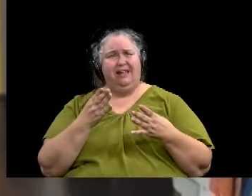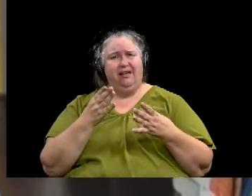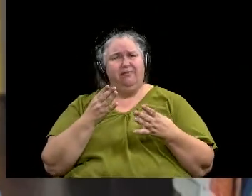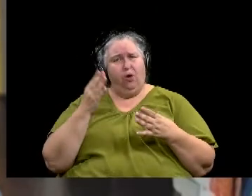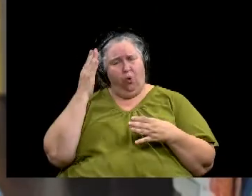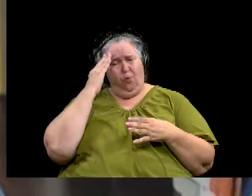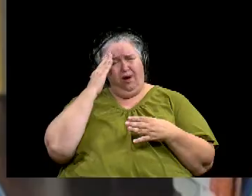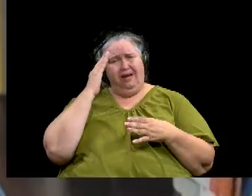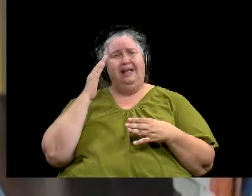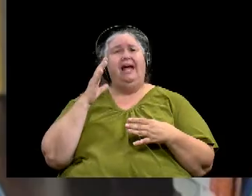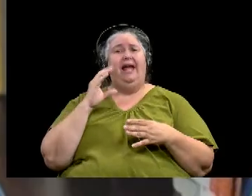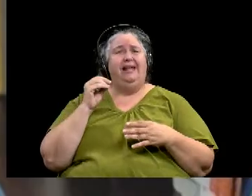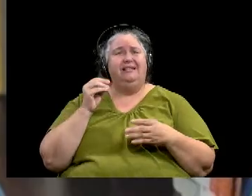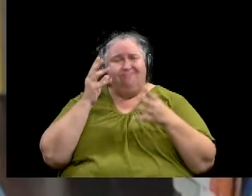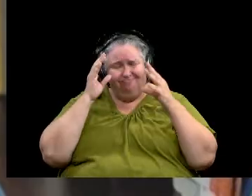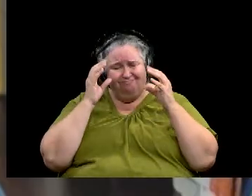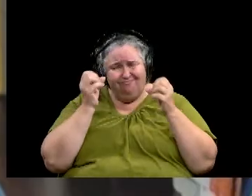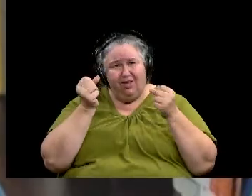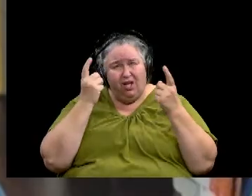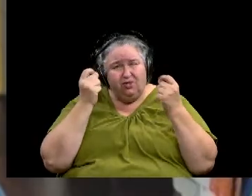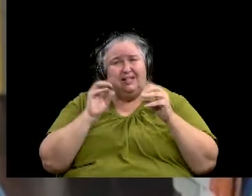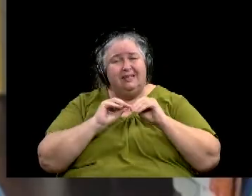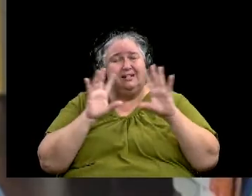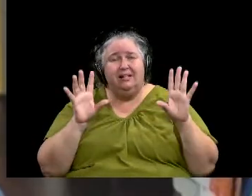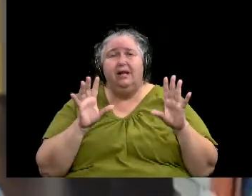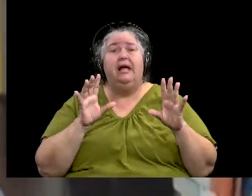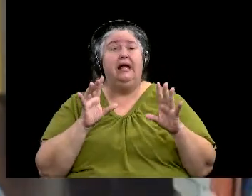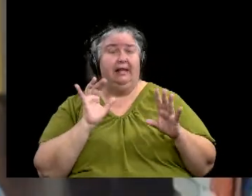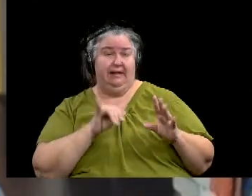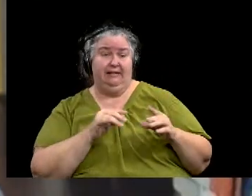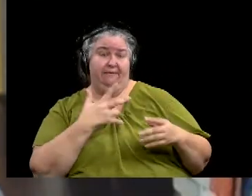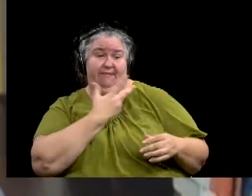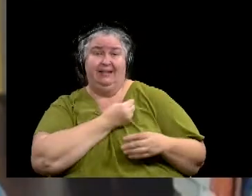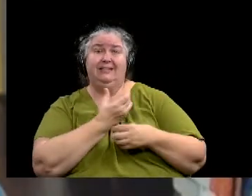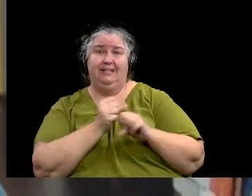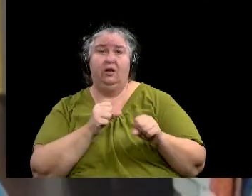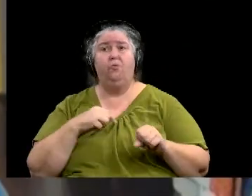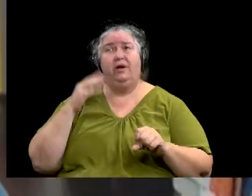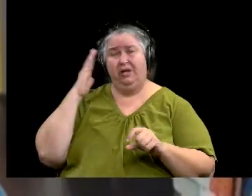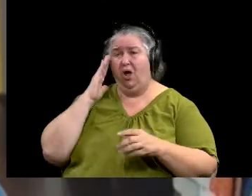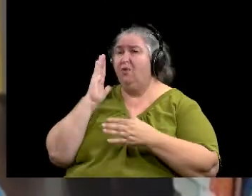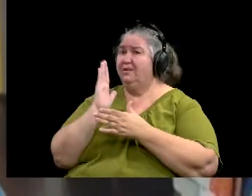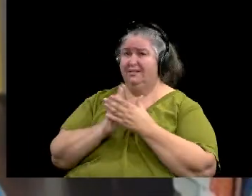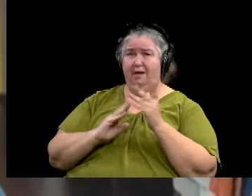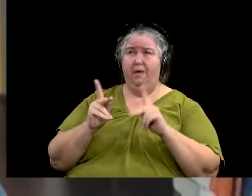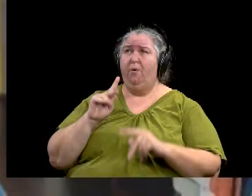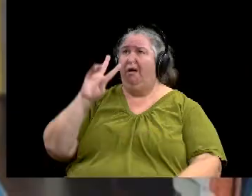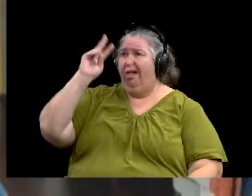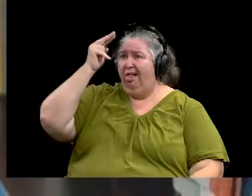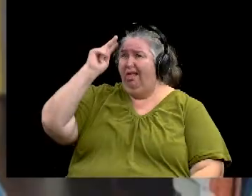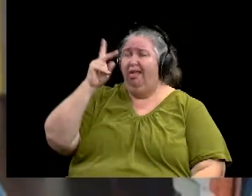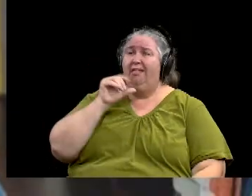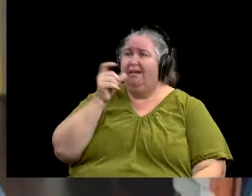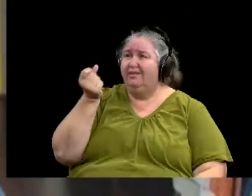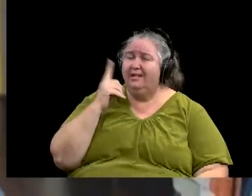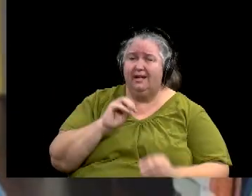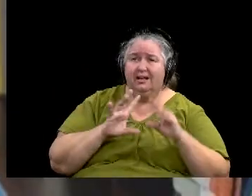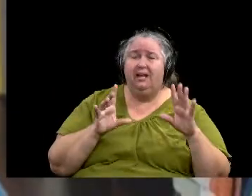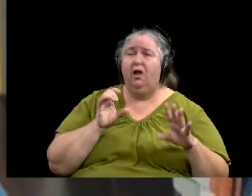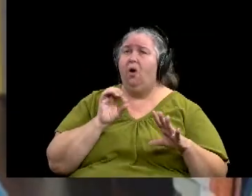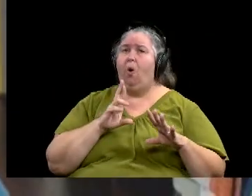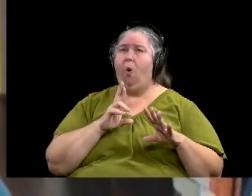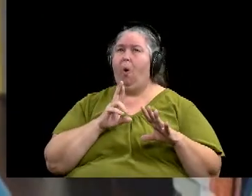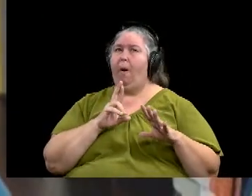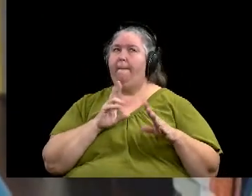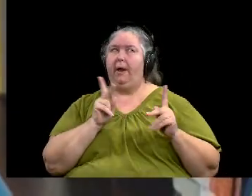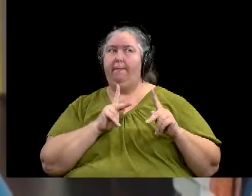be having to combat a ton of misinformation. Education and transparency is going to be key, which is part of why I'm here today, so